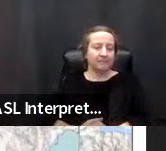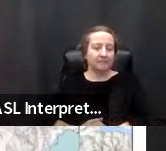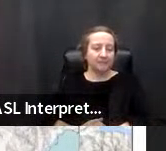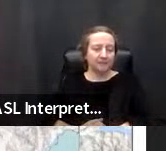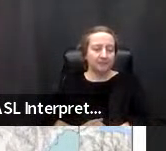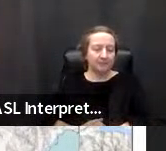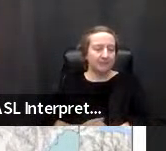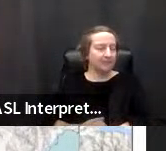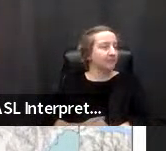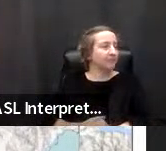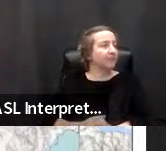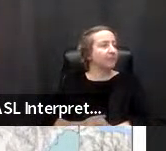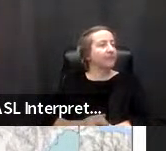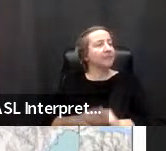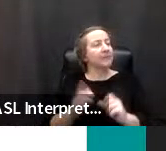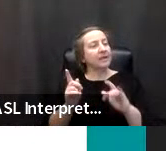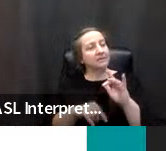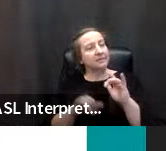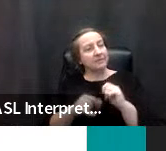You can skip this one too.